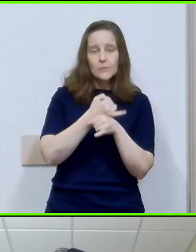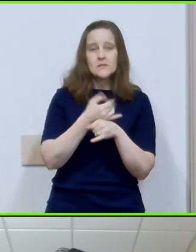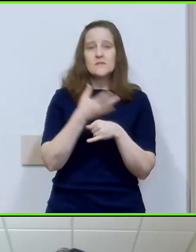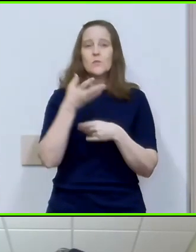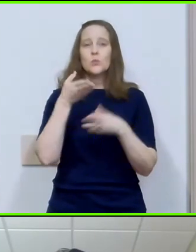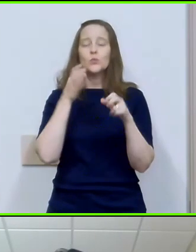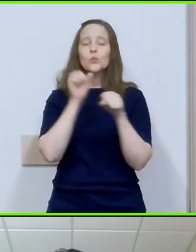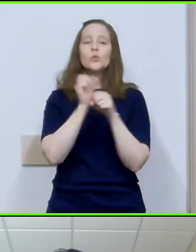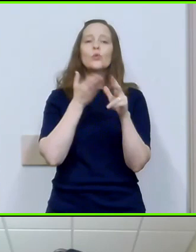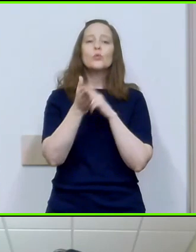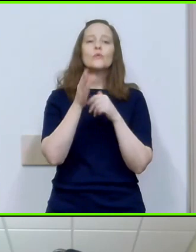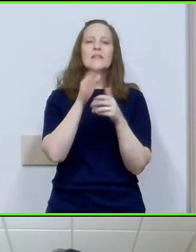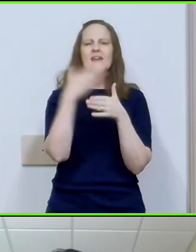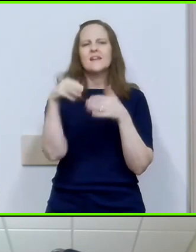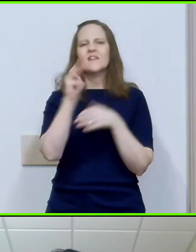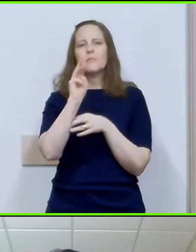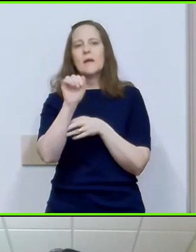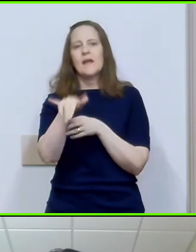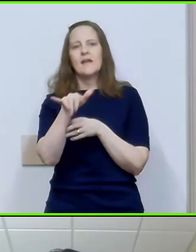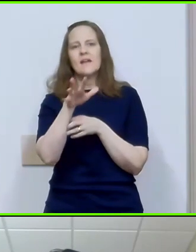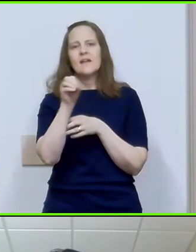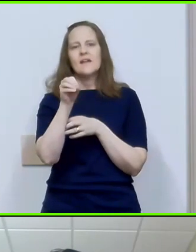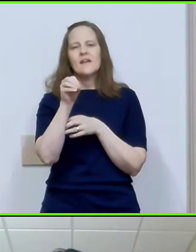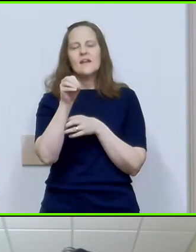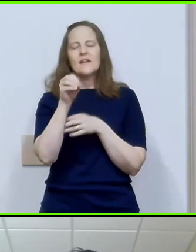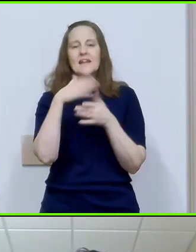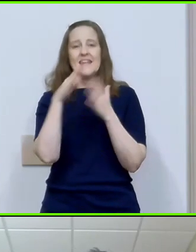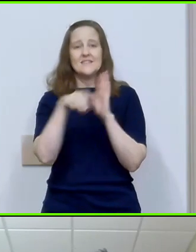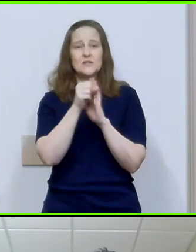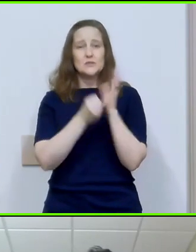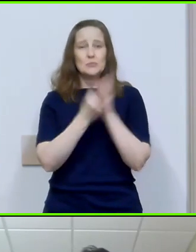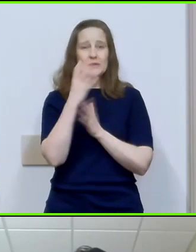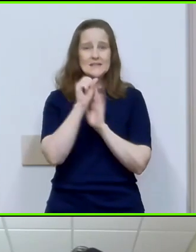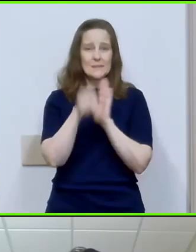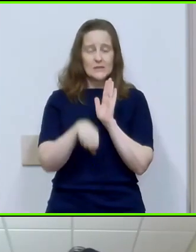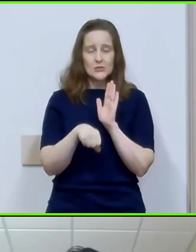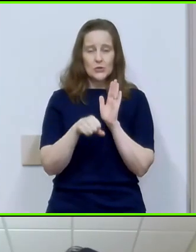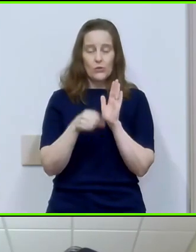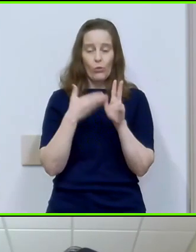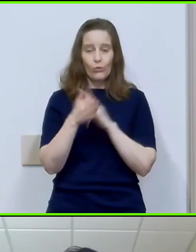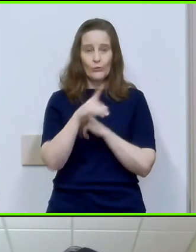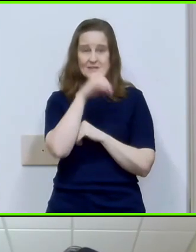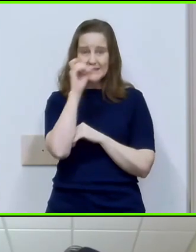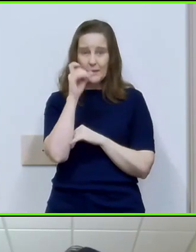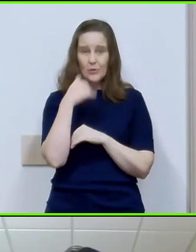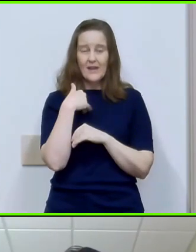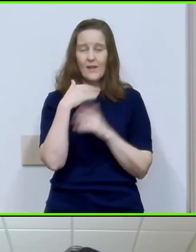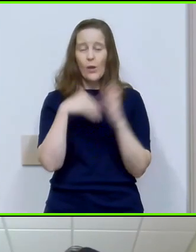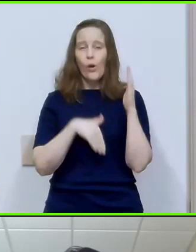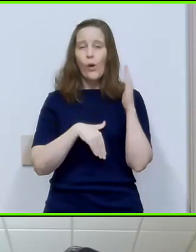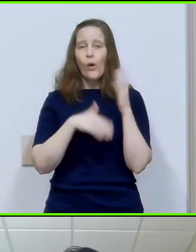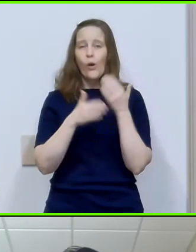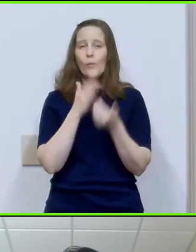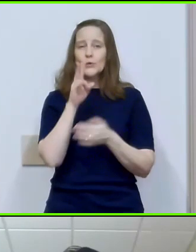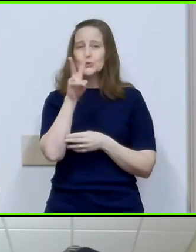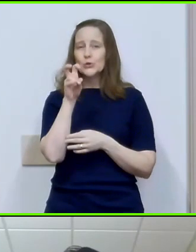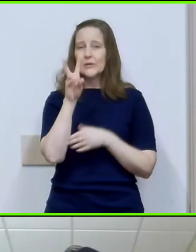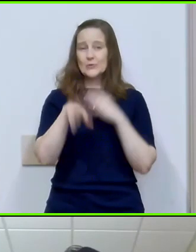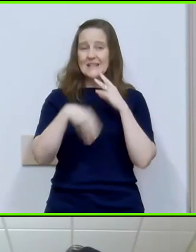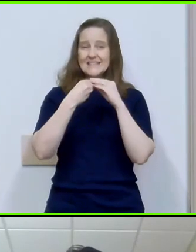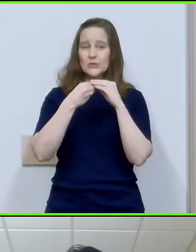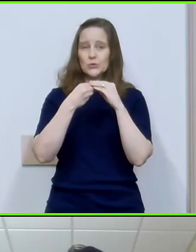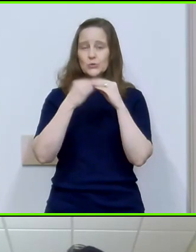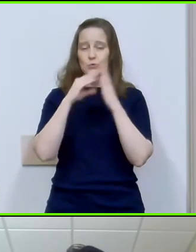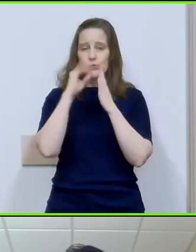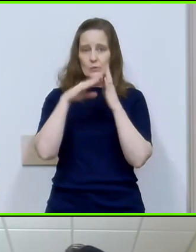the end of May and the end of the spring semester. And then over the summer, we had almost 200 additional students living in the